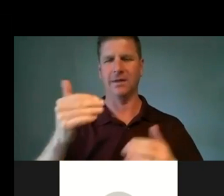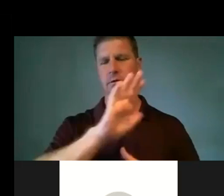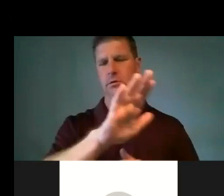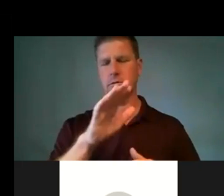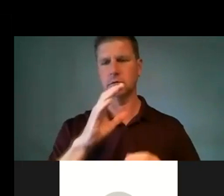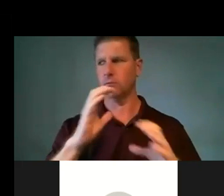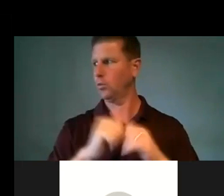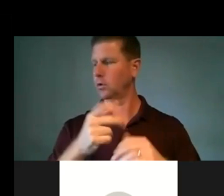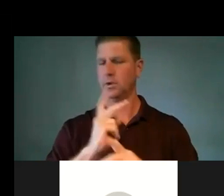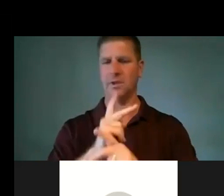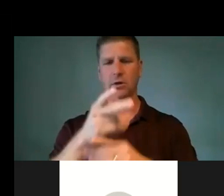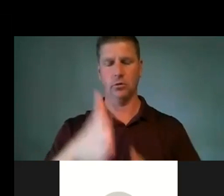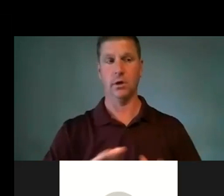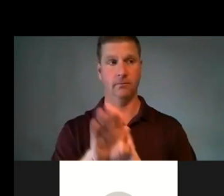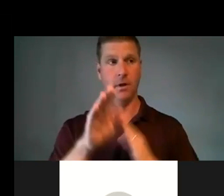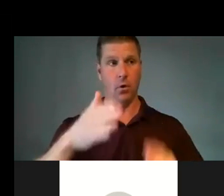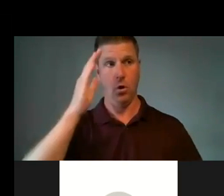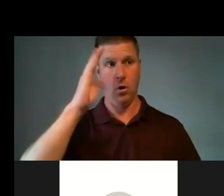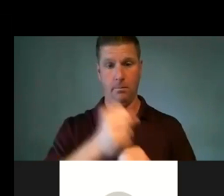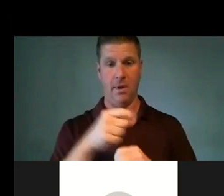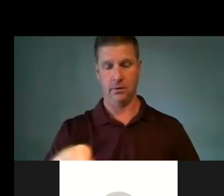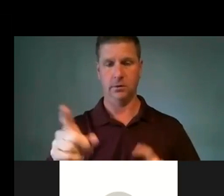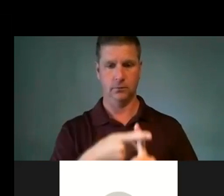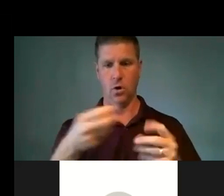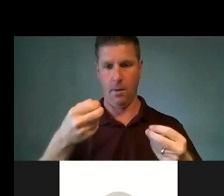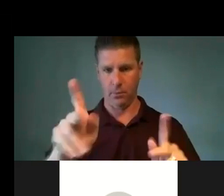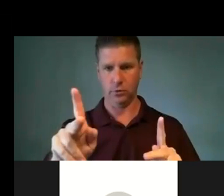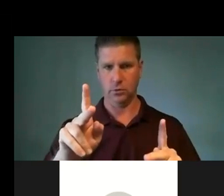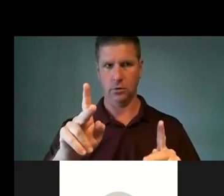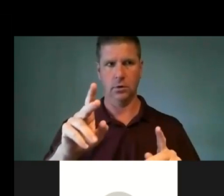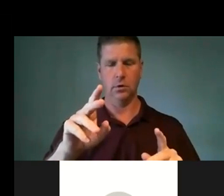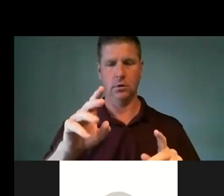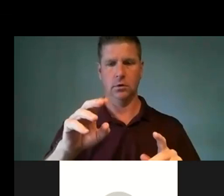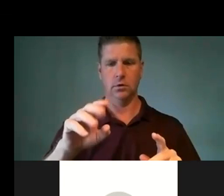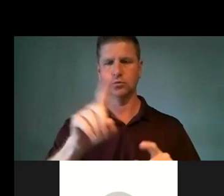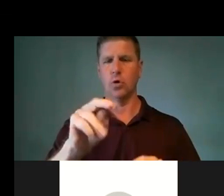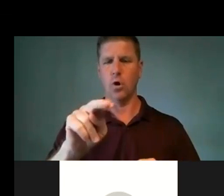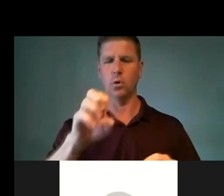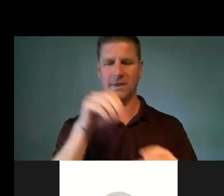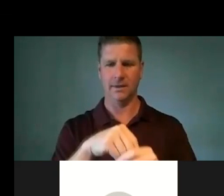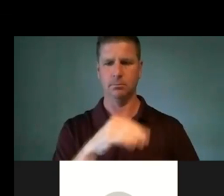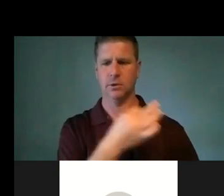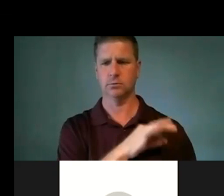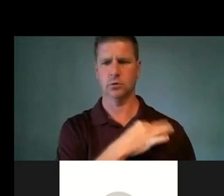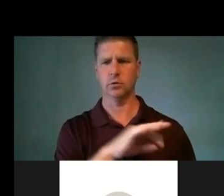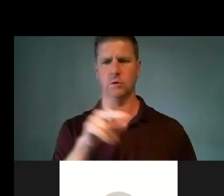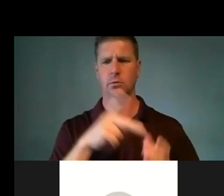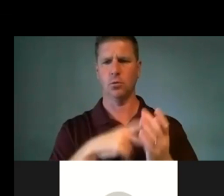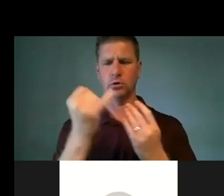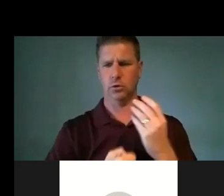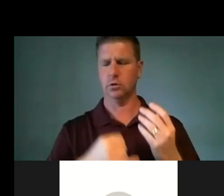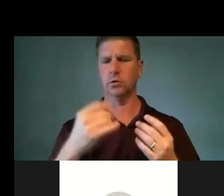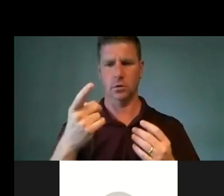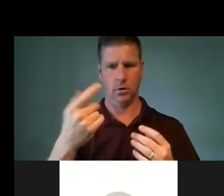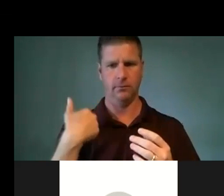The developer hopes to make this the first opportunity zone project in Pittsburgh. The project has generated